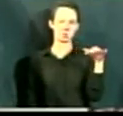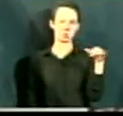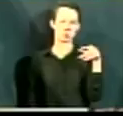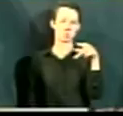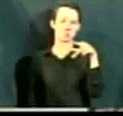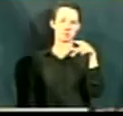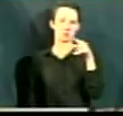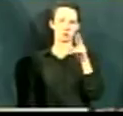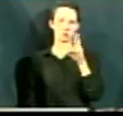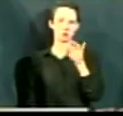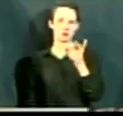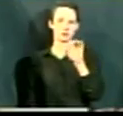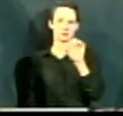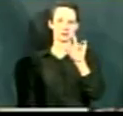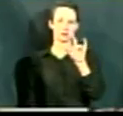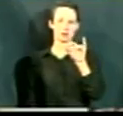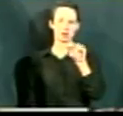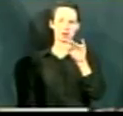it?